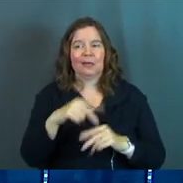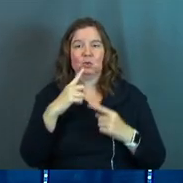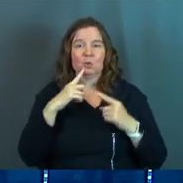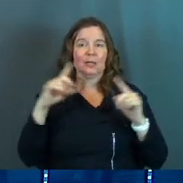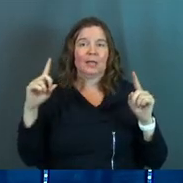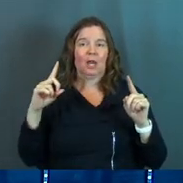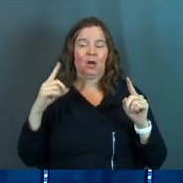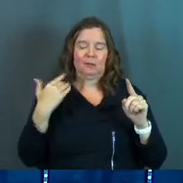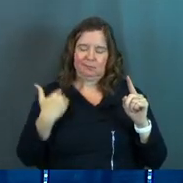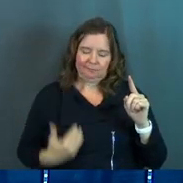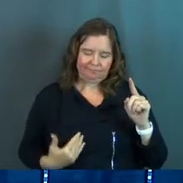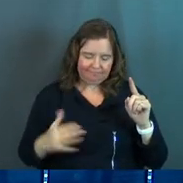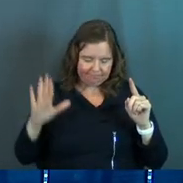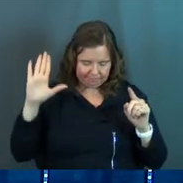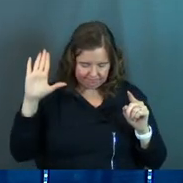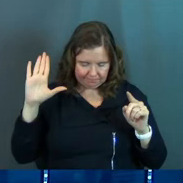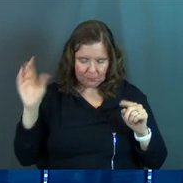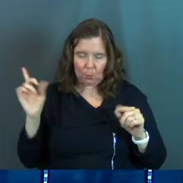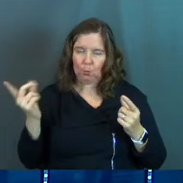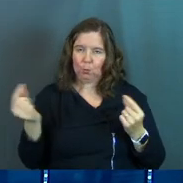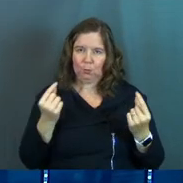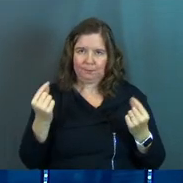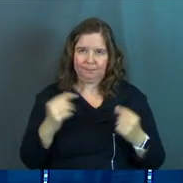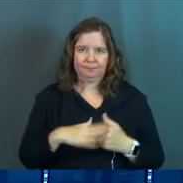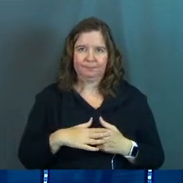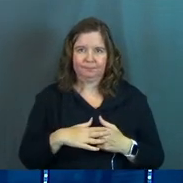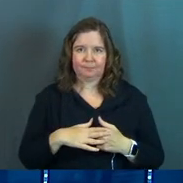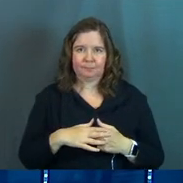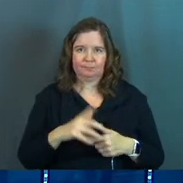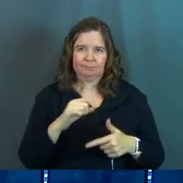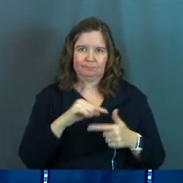to the Lord on behalf of your family where you're at.